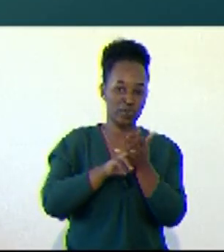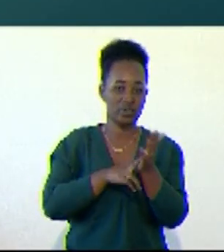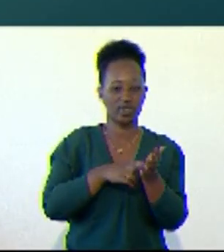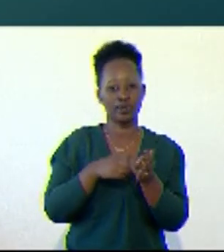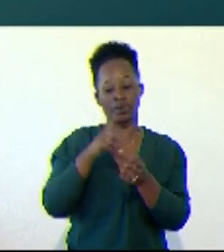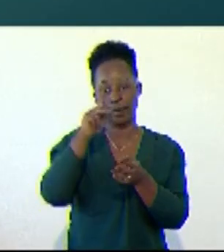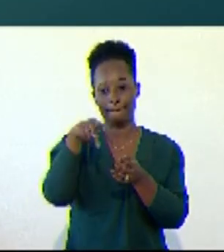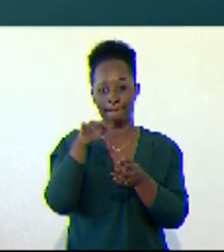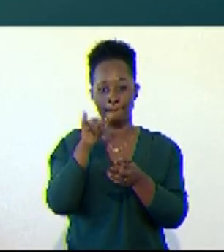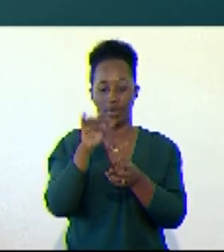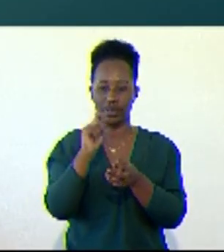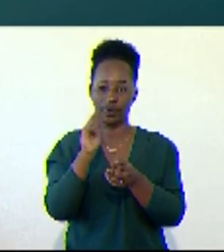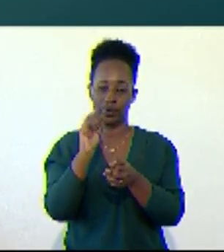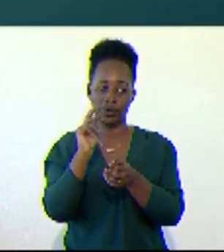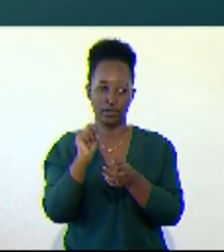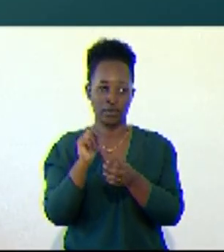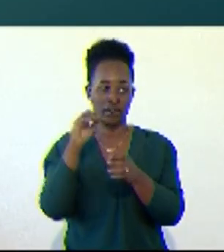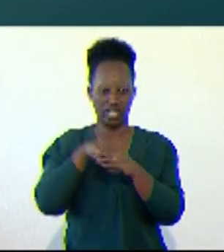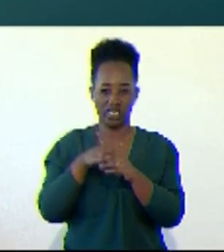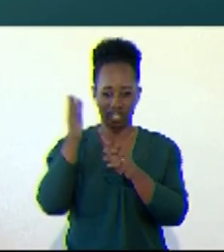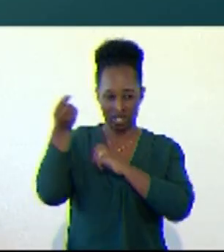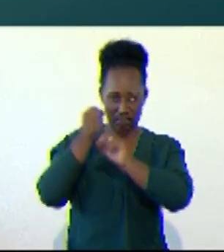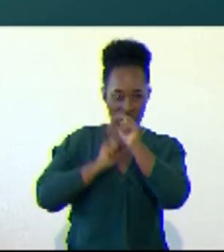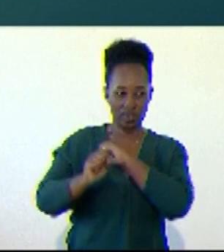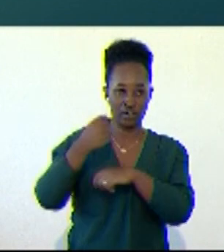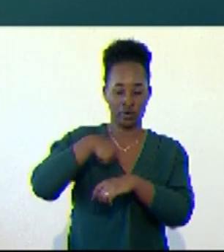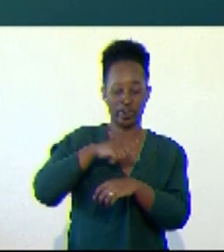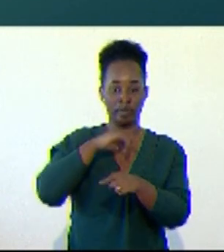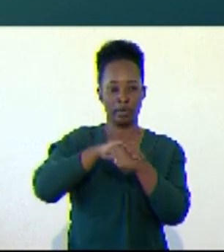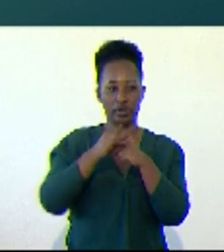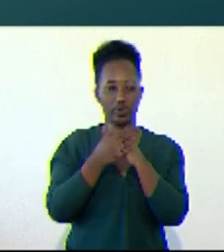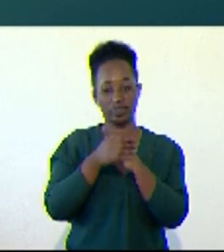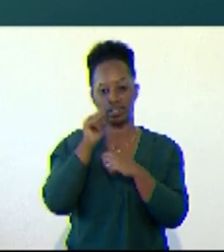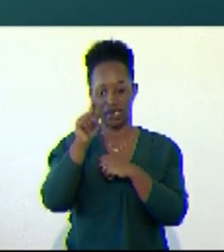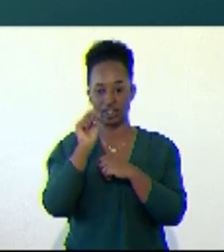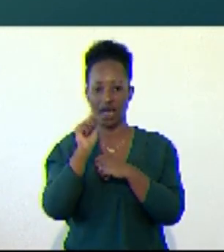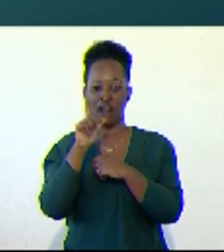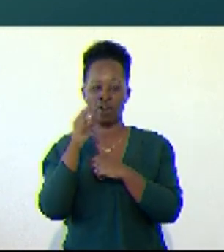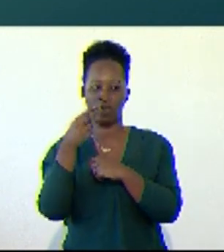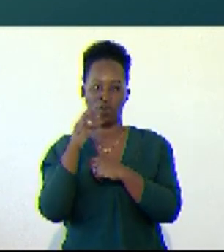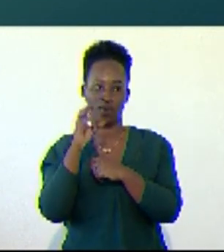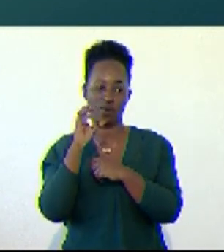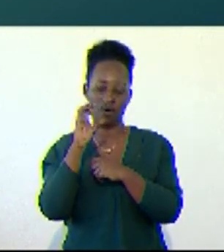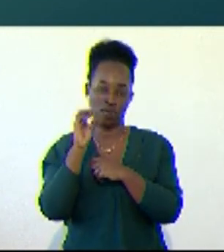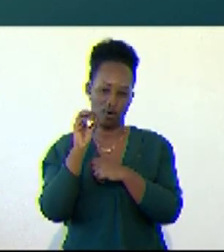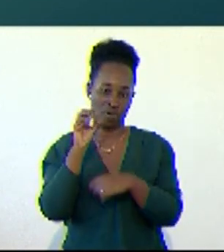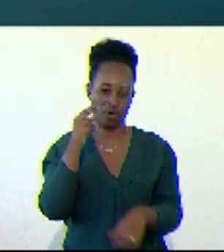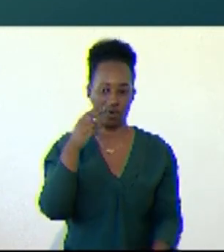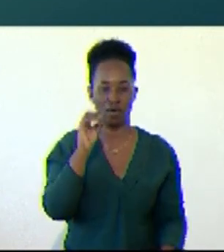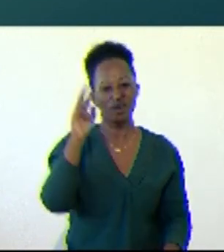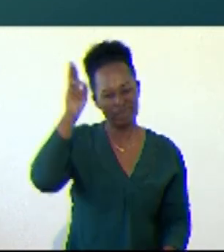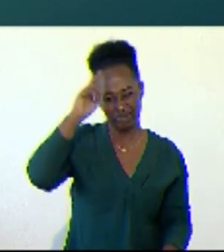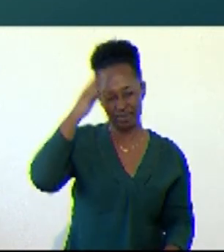ketones in this reaction, we produce tertiary alcohols. You remember that from the preparation methods of